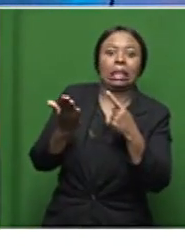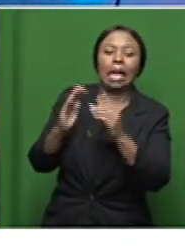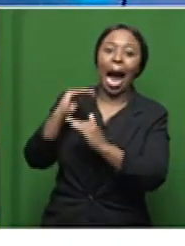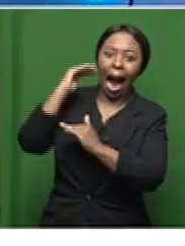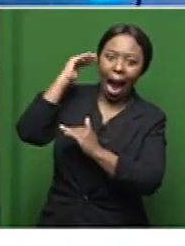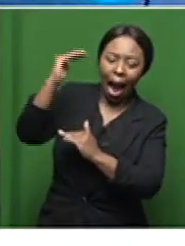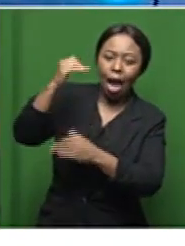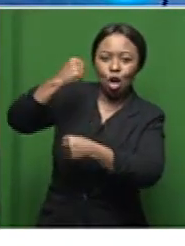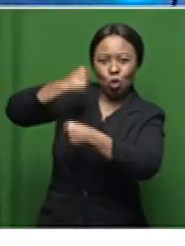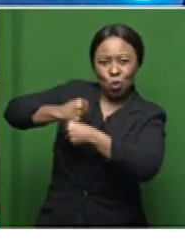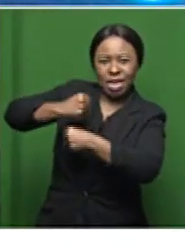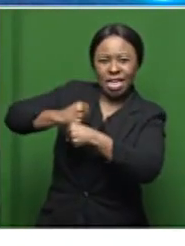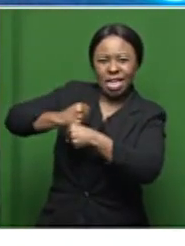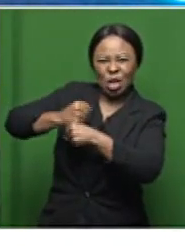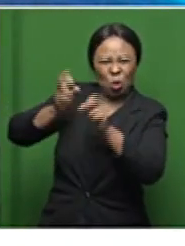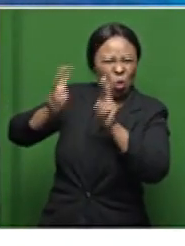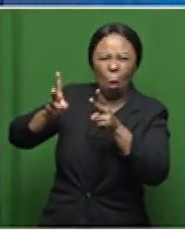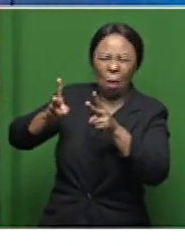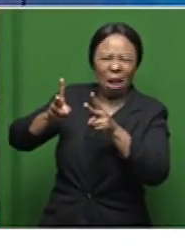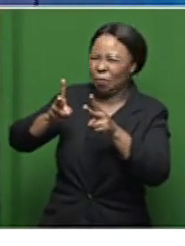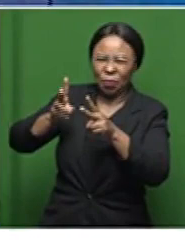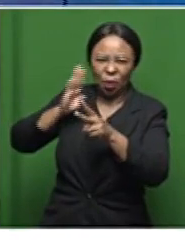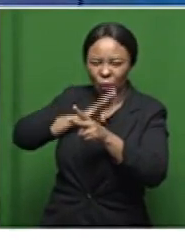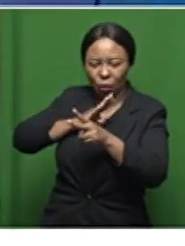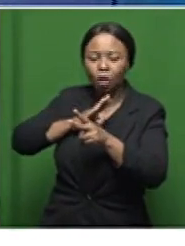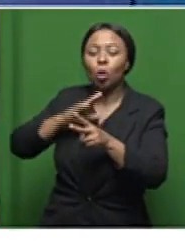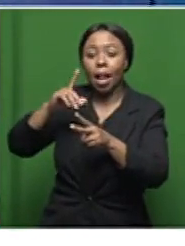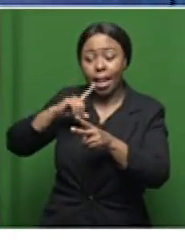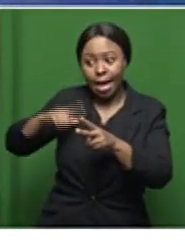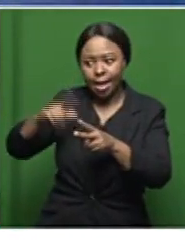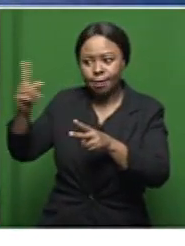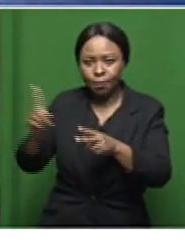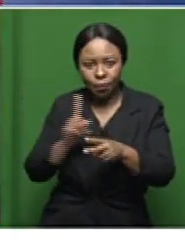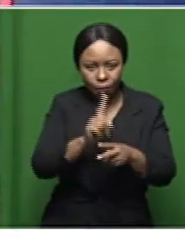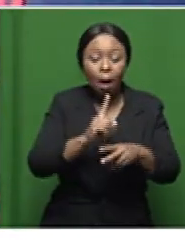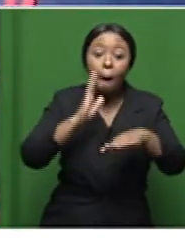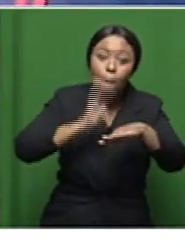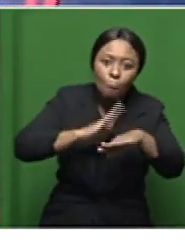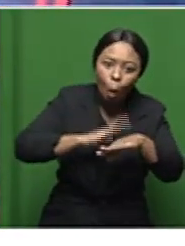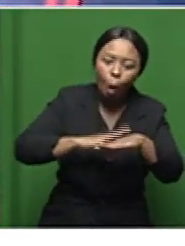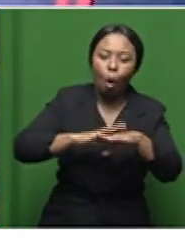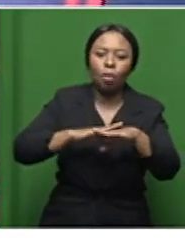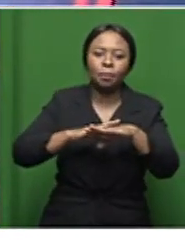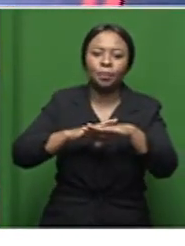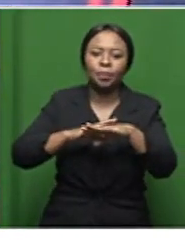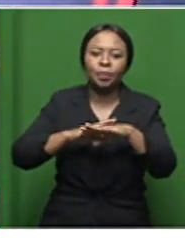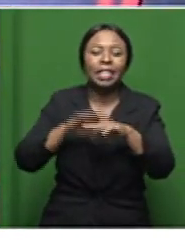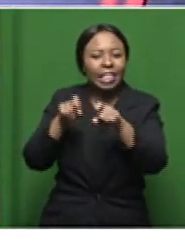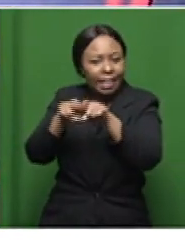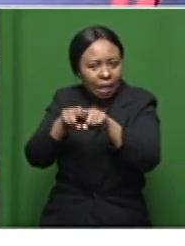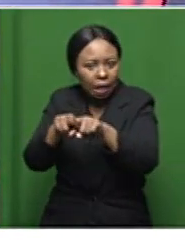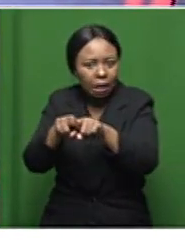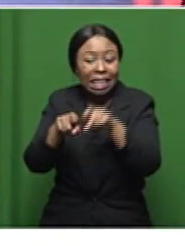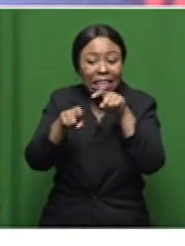of an abnormality, then this lady is subjected, or we need to do a further test that will actually then